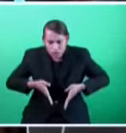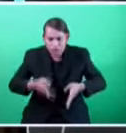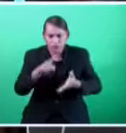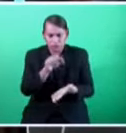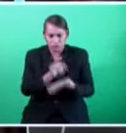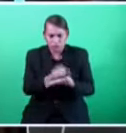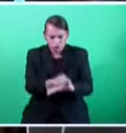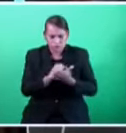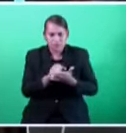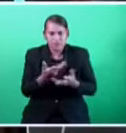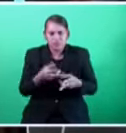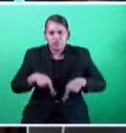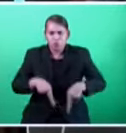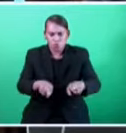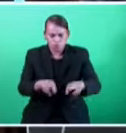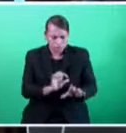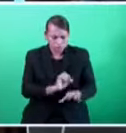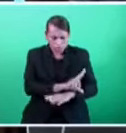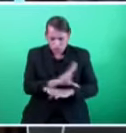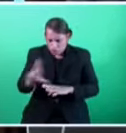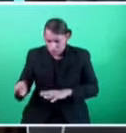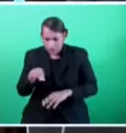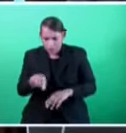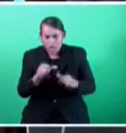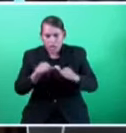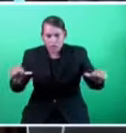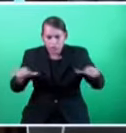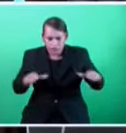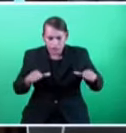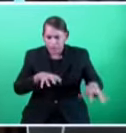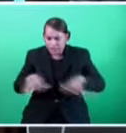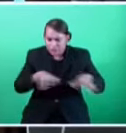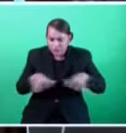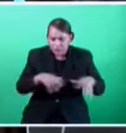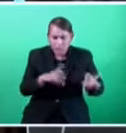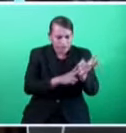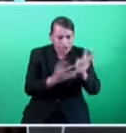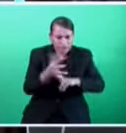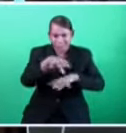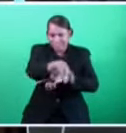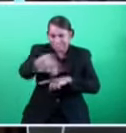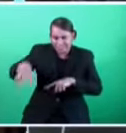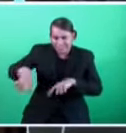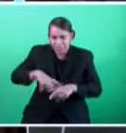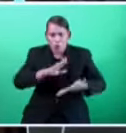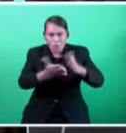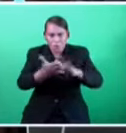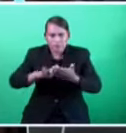the roads that are around these waterways, the agriculture activity that is taking place, the villages around these waterways, the settlements around these